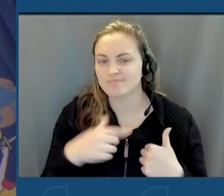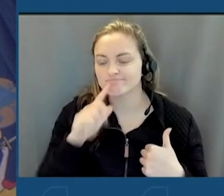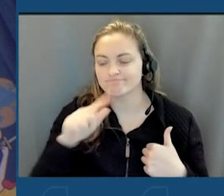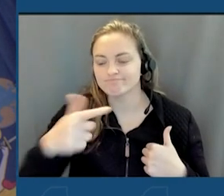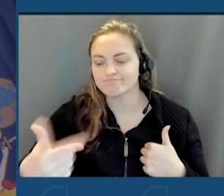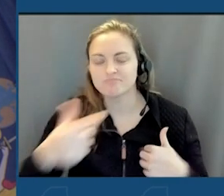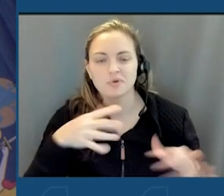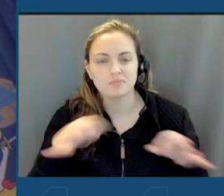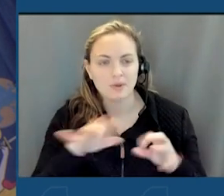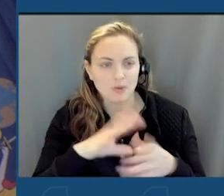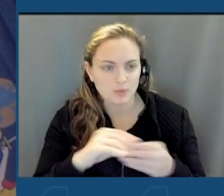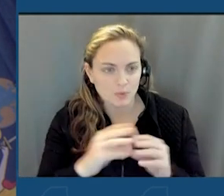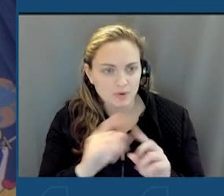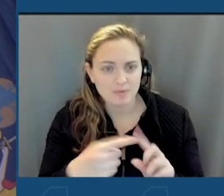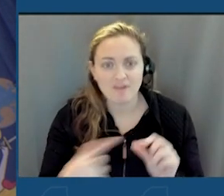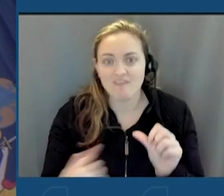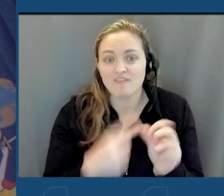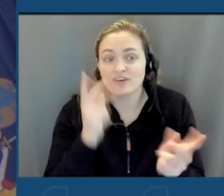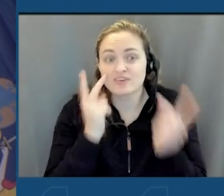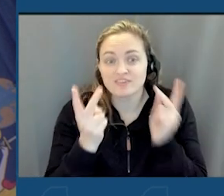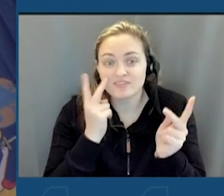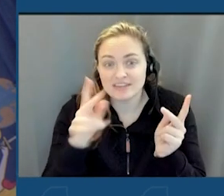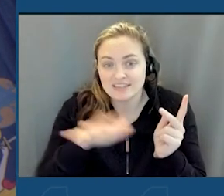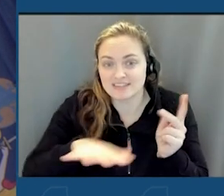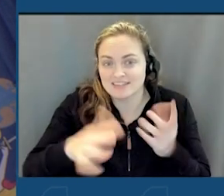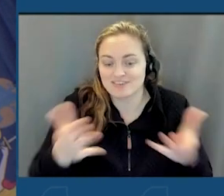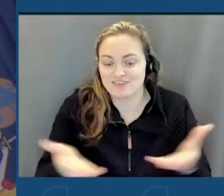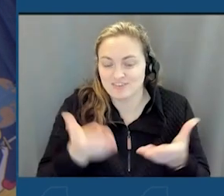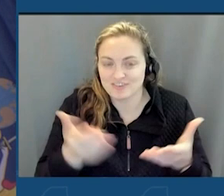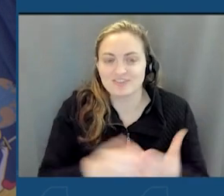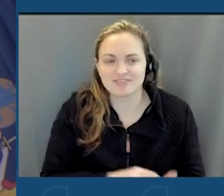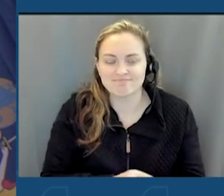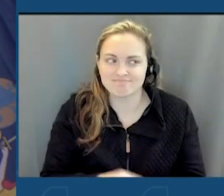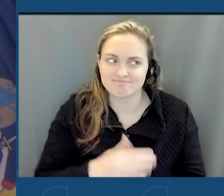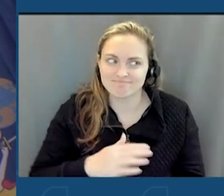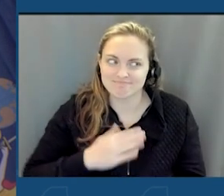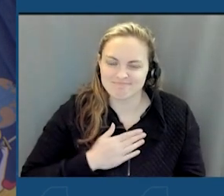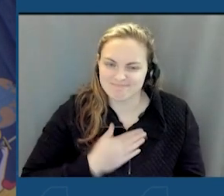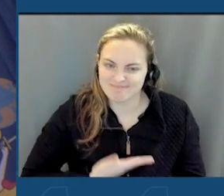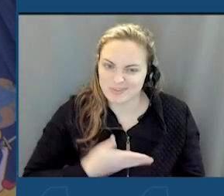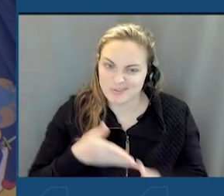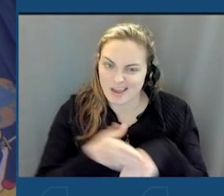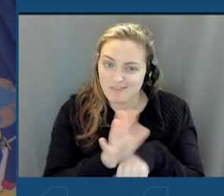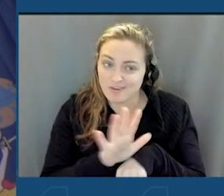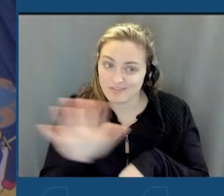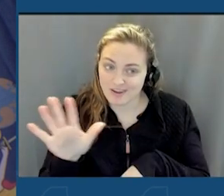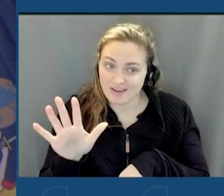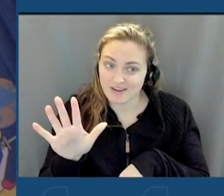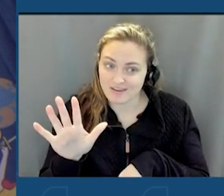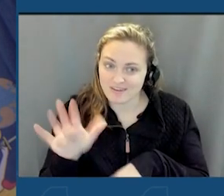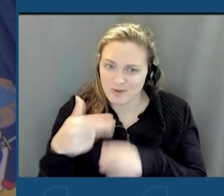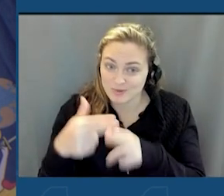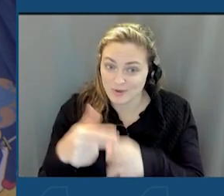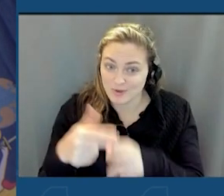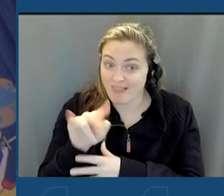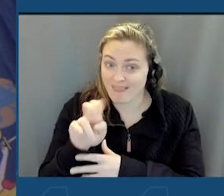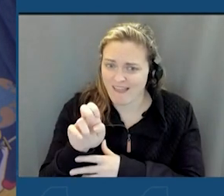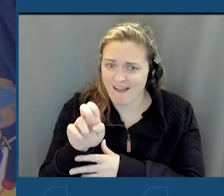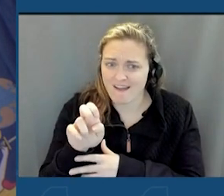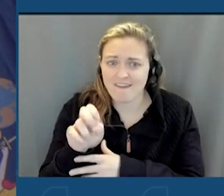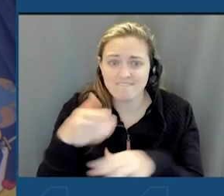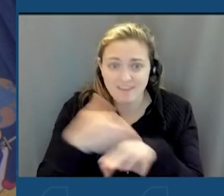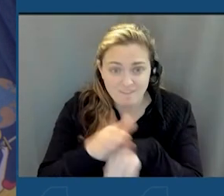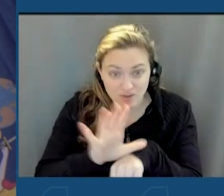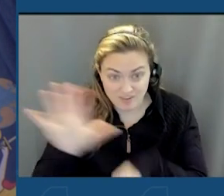stories of our first visits out here. I will admit it was after 5. In fact, it was called, I think, Alive at 5 or Alive After